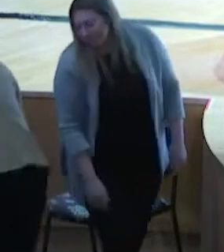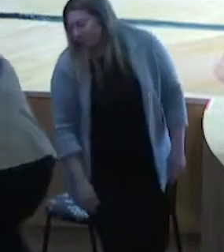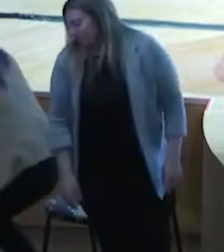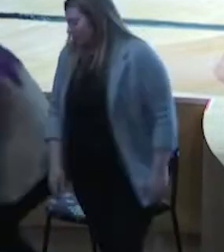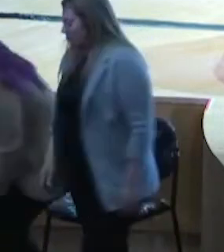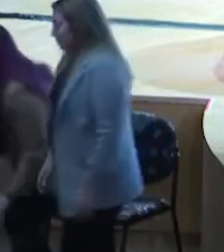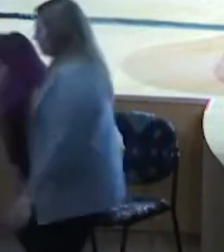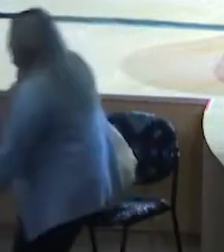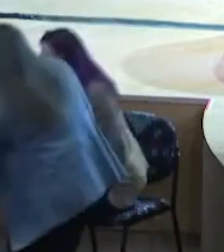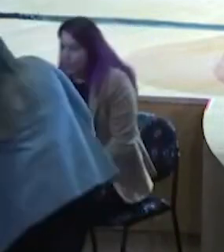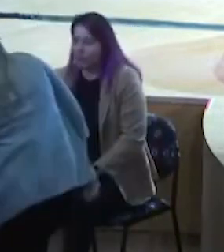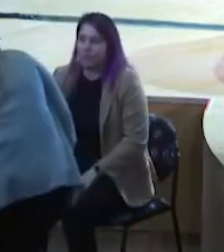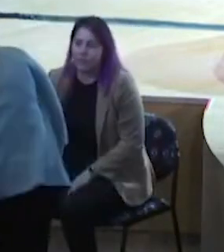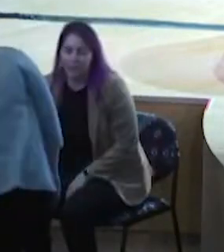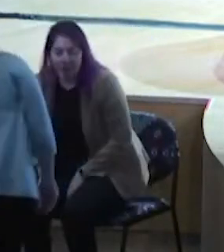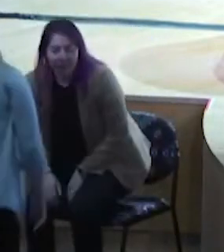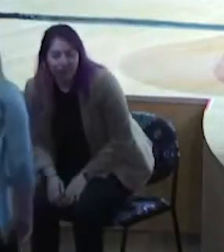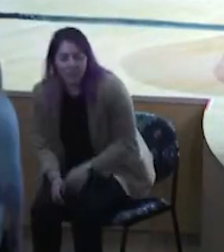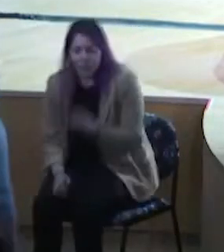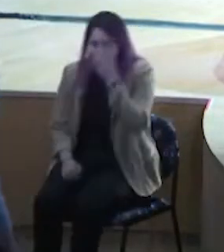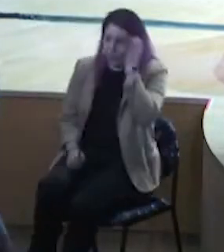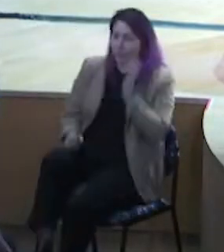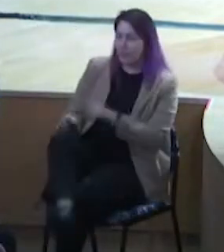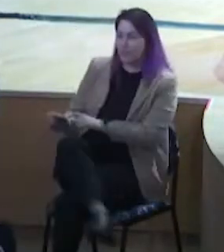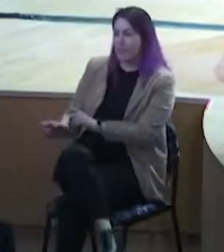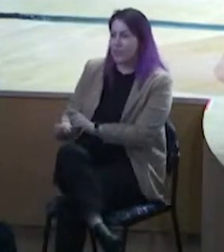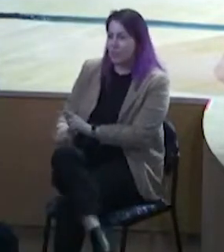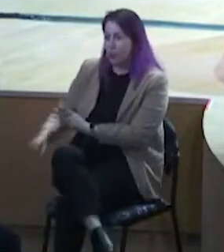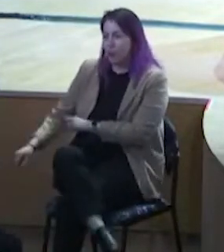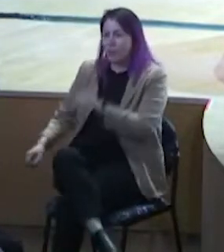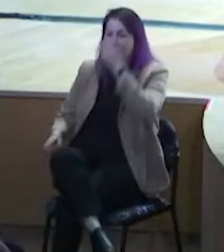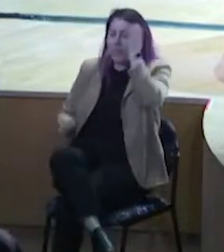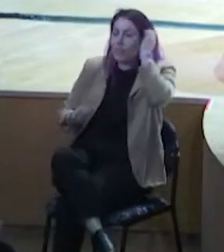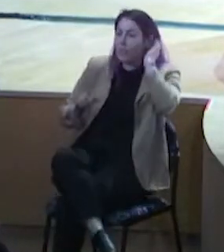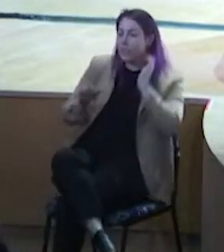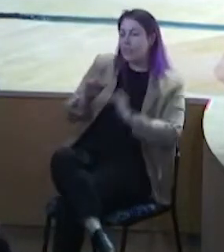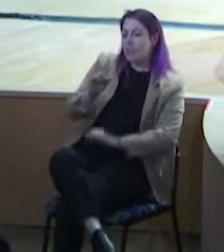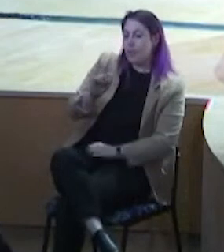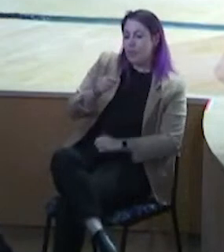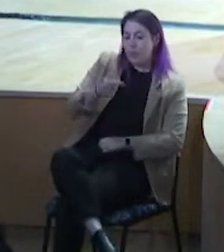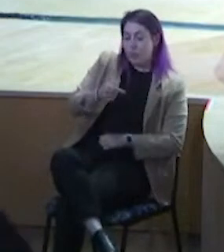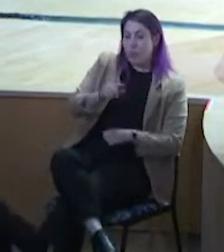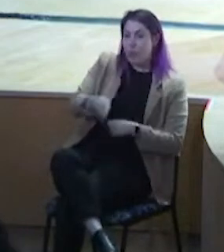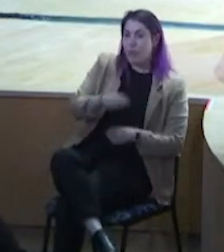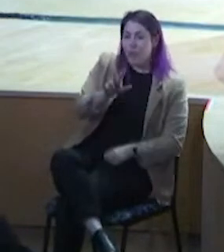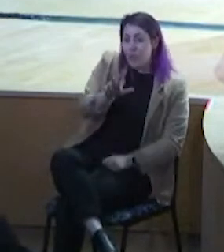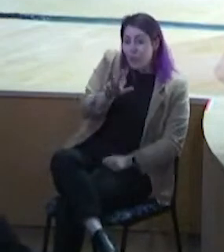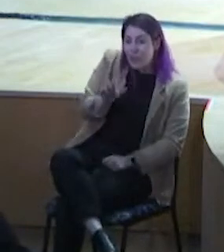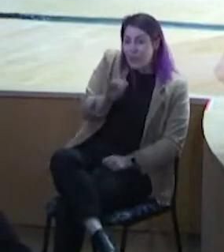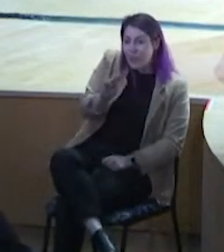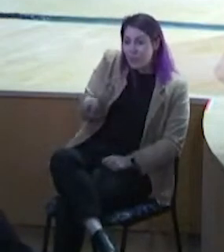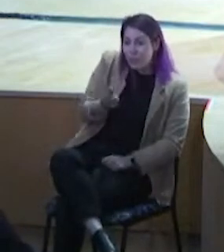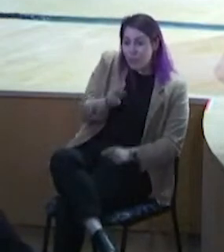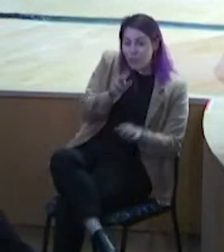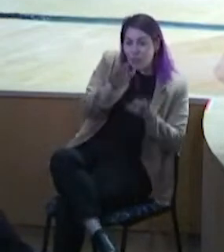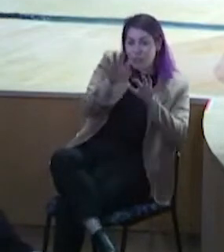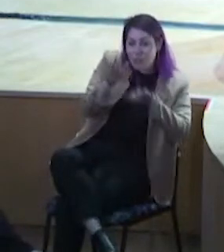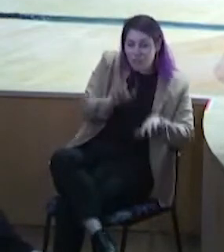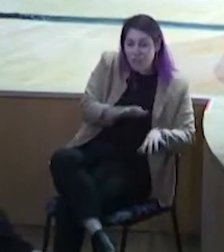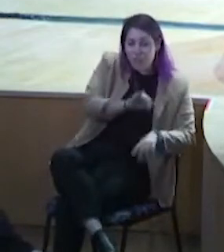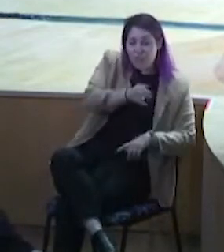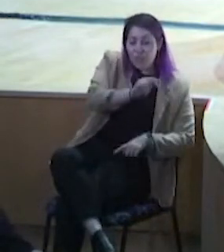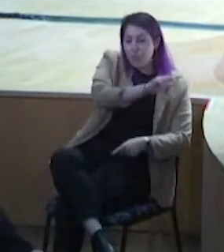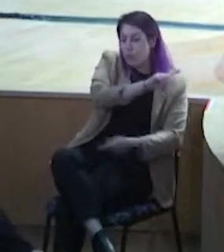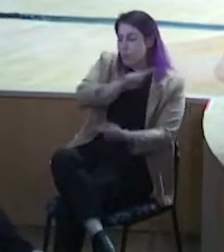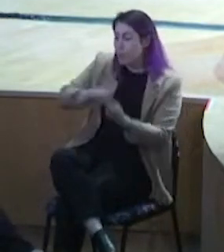had only 3 inches of rain in Hawaii from January to September. And normally by that time, we would have had